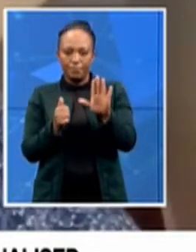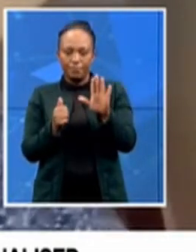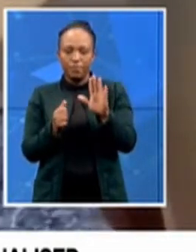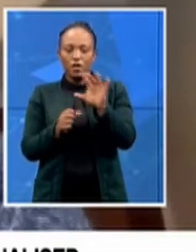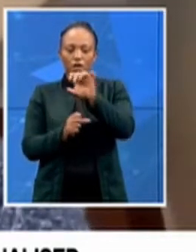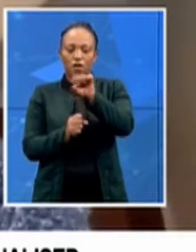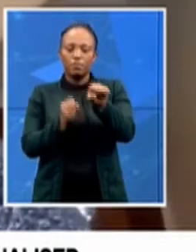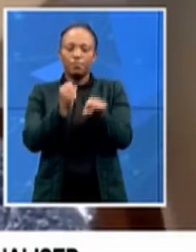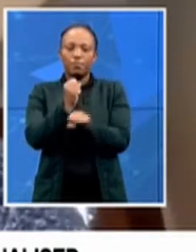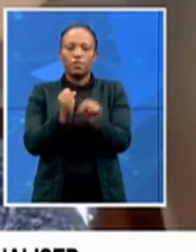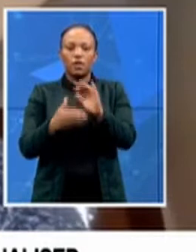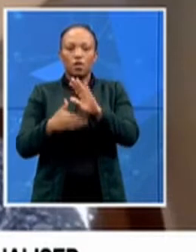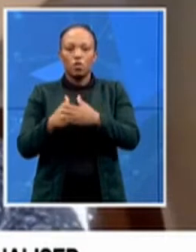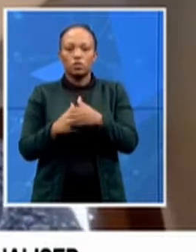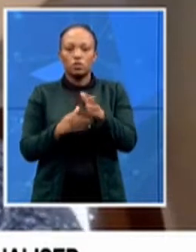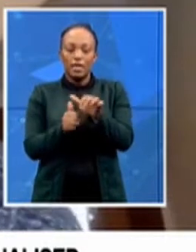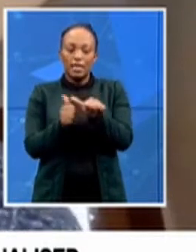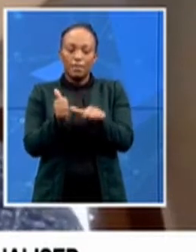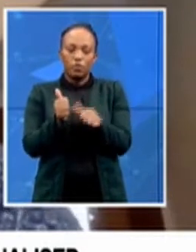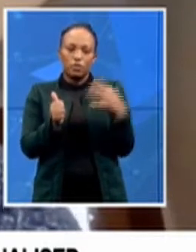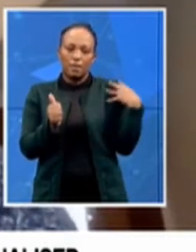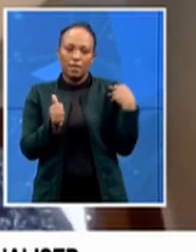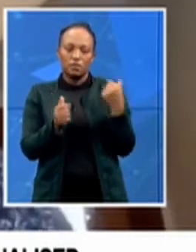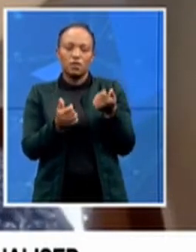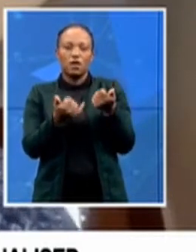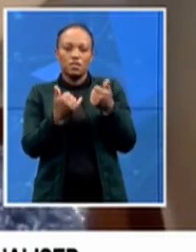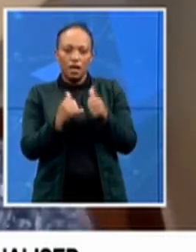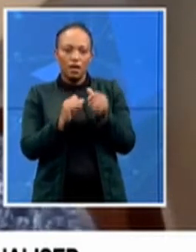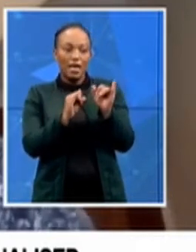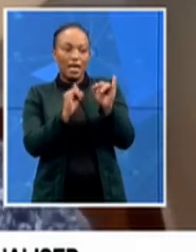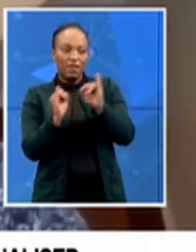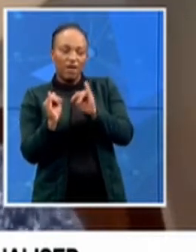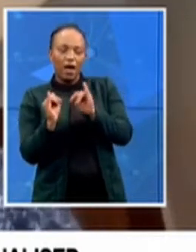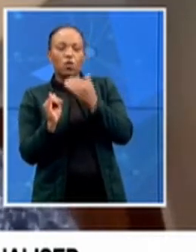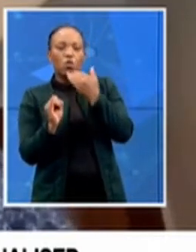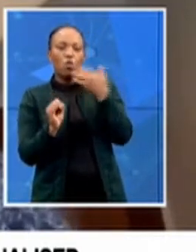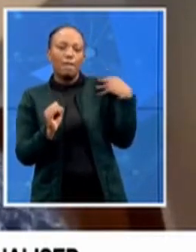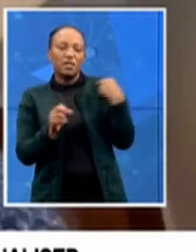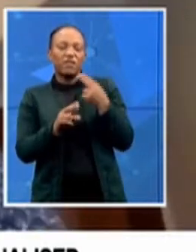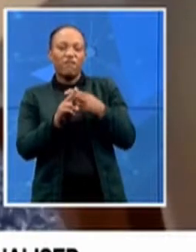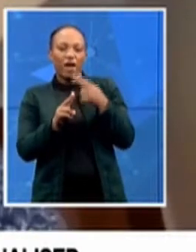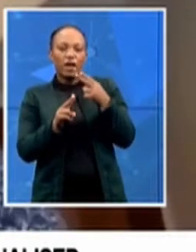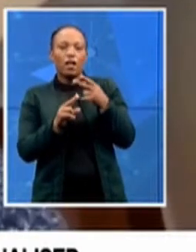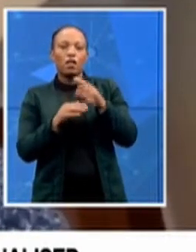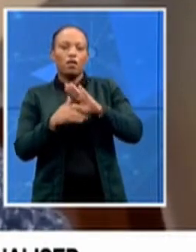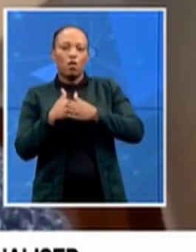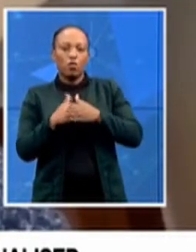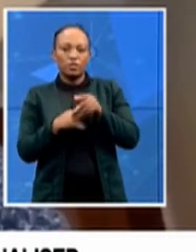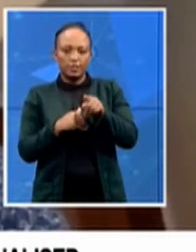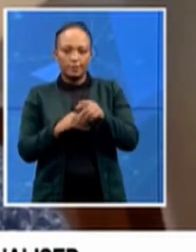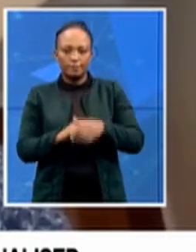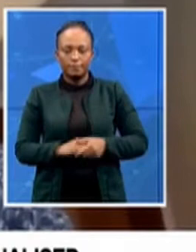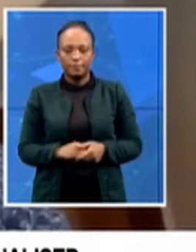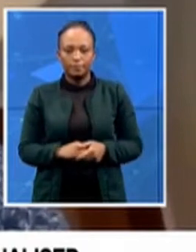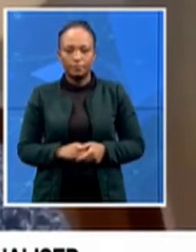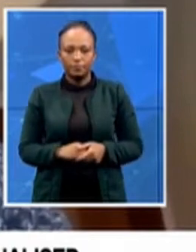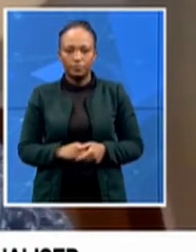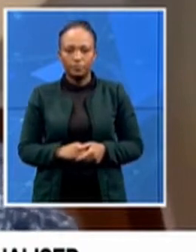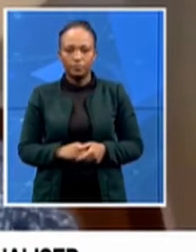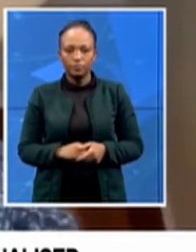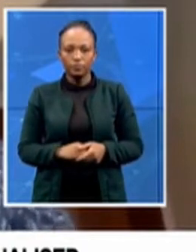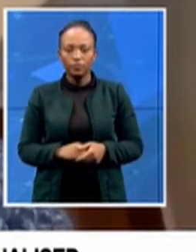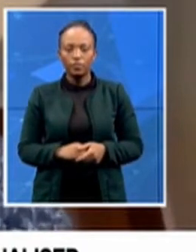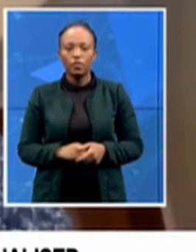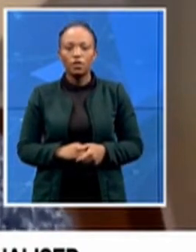invite the Minister to come back and give us final remarks and close out for us. I know that there were some